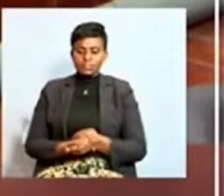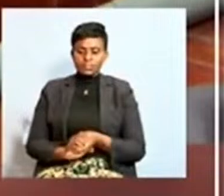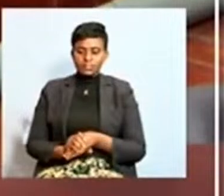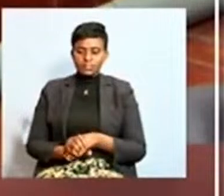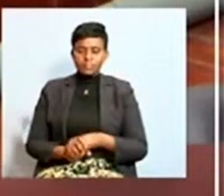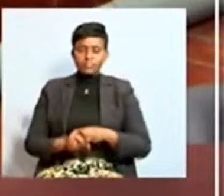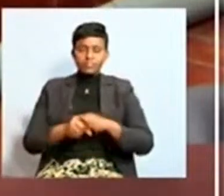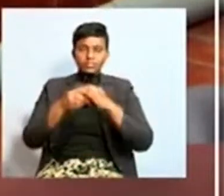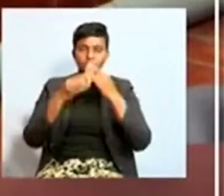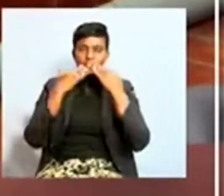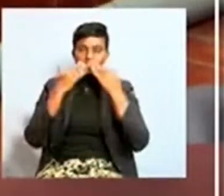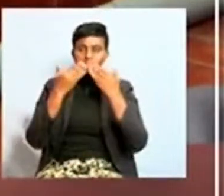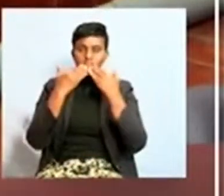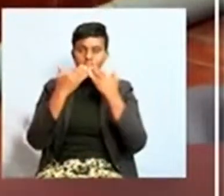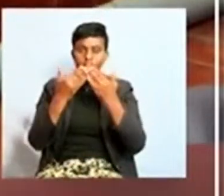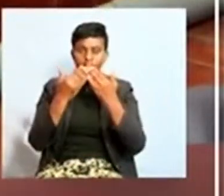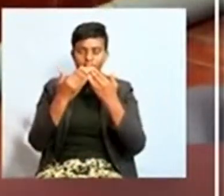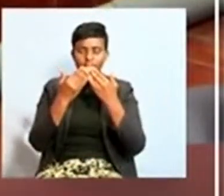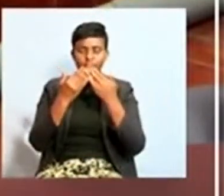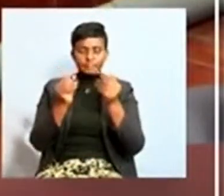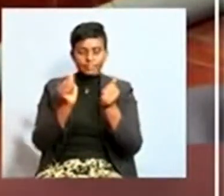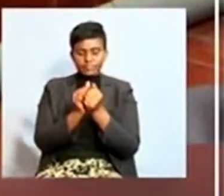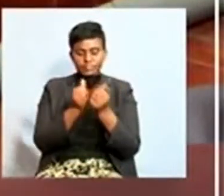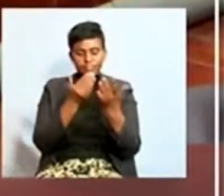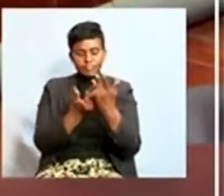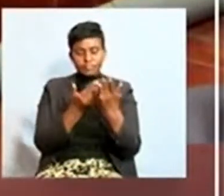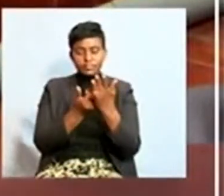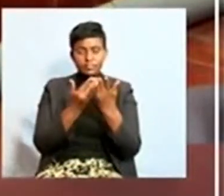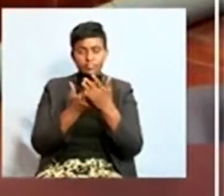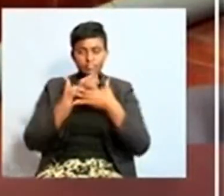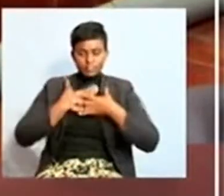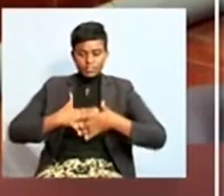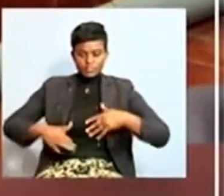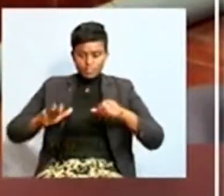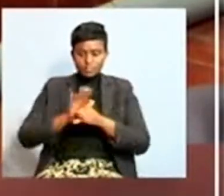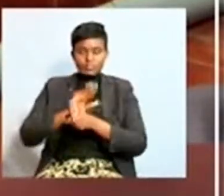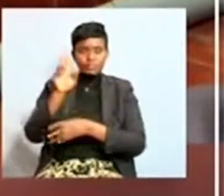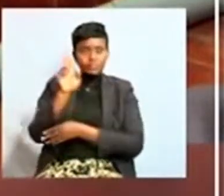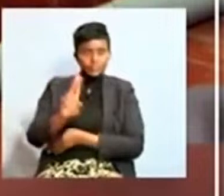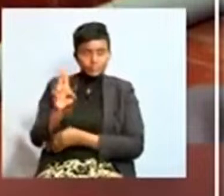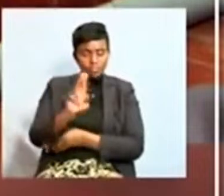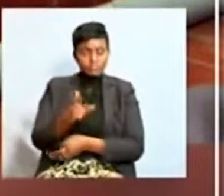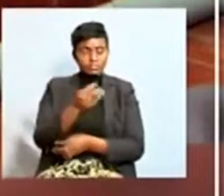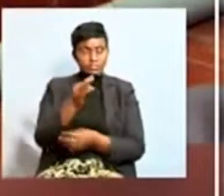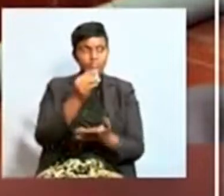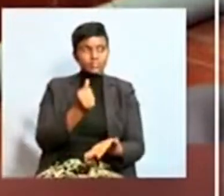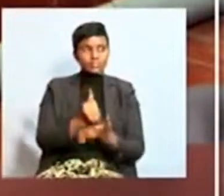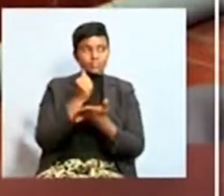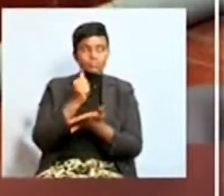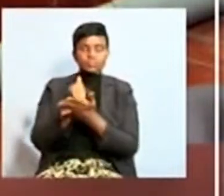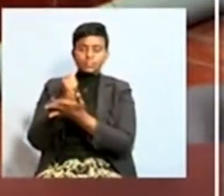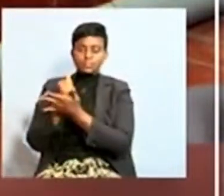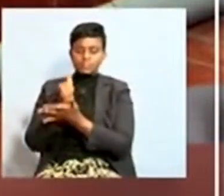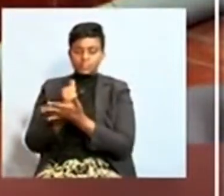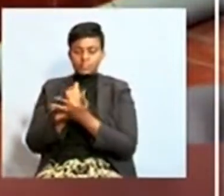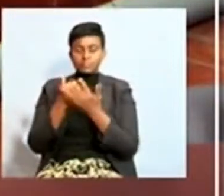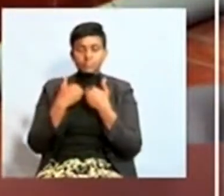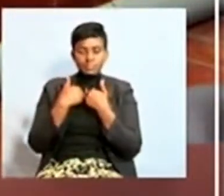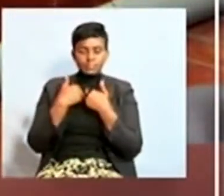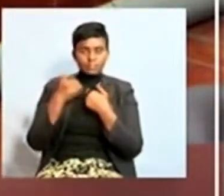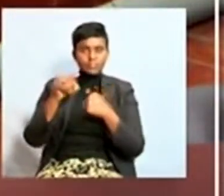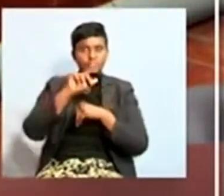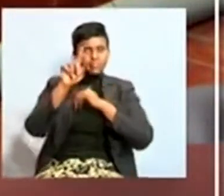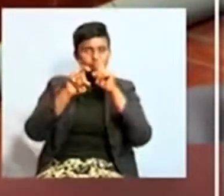Thank you. In terms of the peaceful use of assistance, there was a